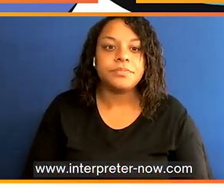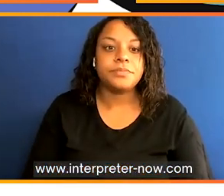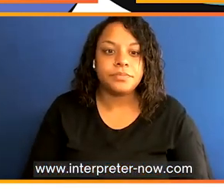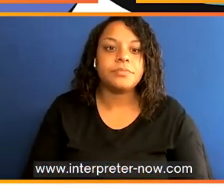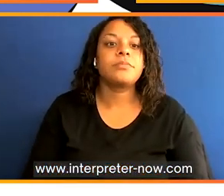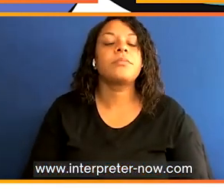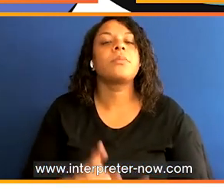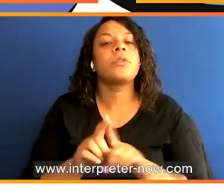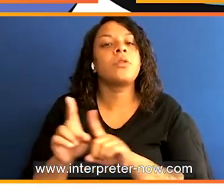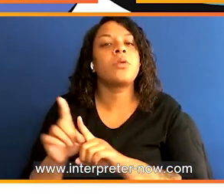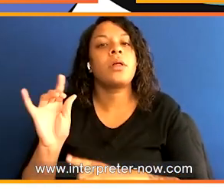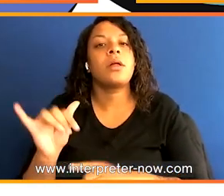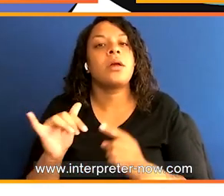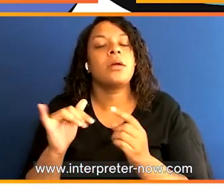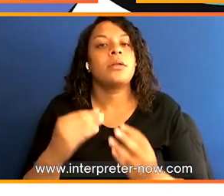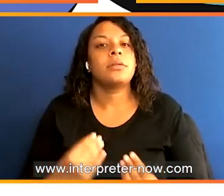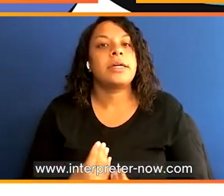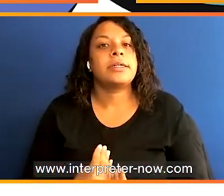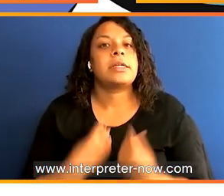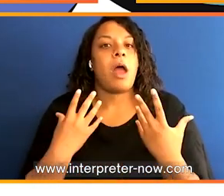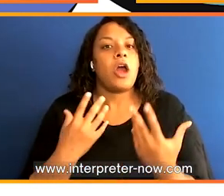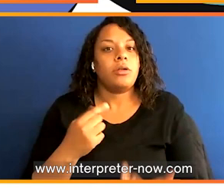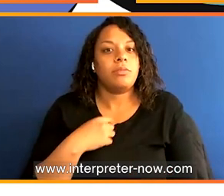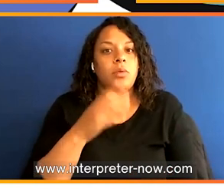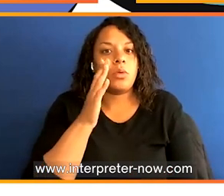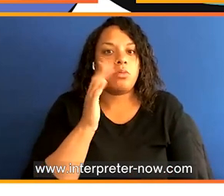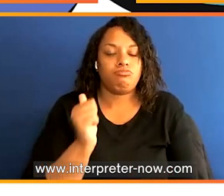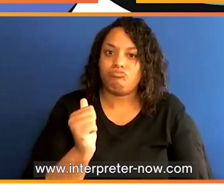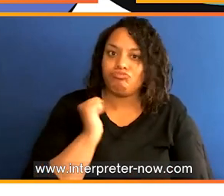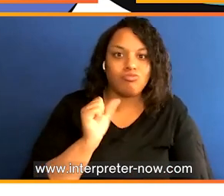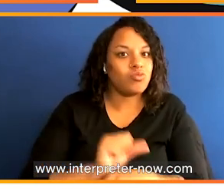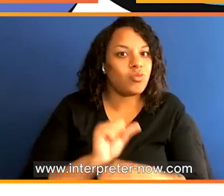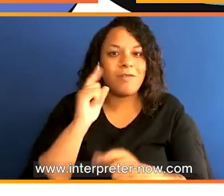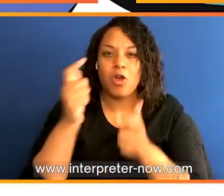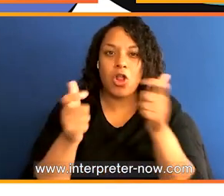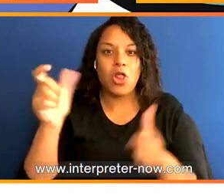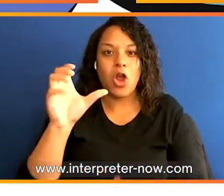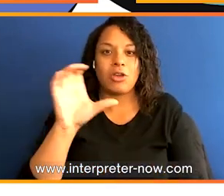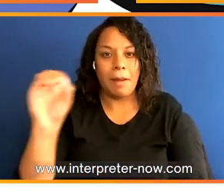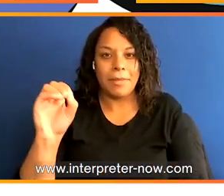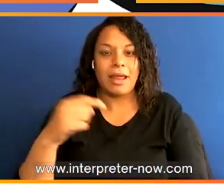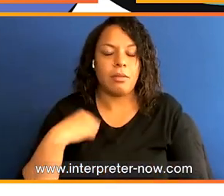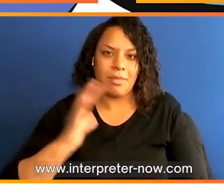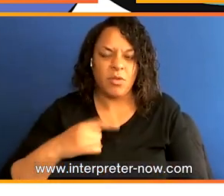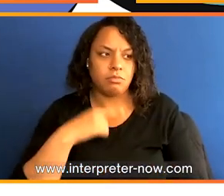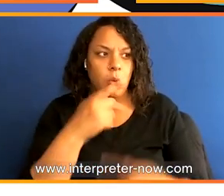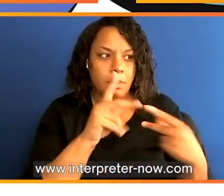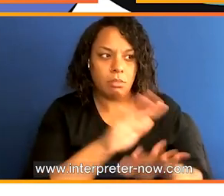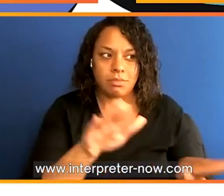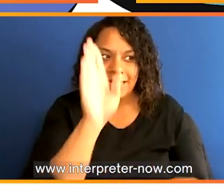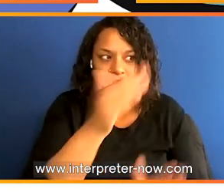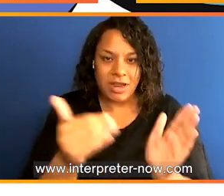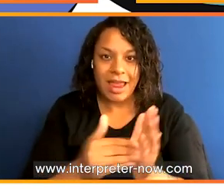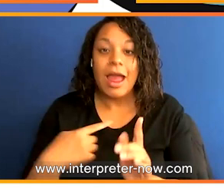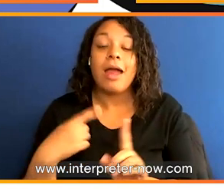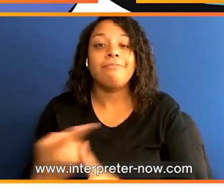do was, you know, I'm never going to work for a large company again is kind of what I told people. I went off to go work in entertainment, which